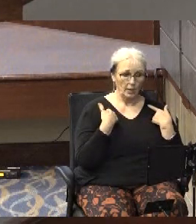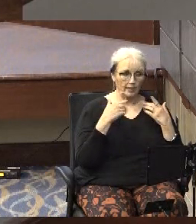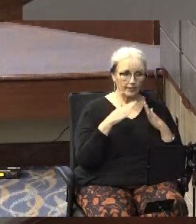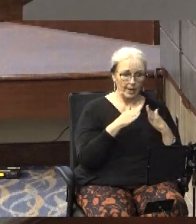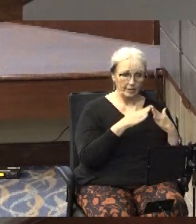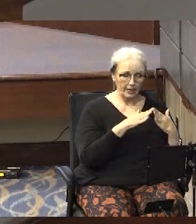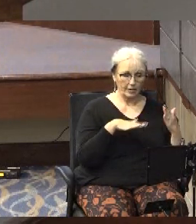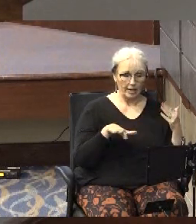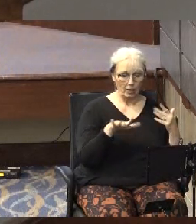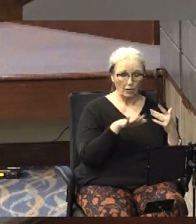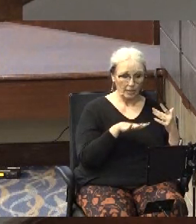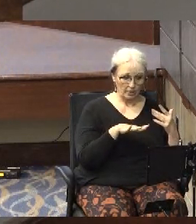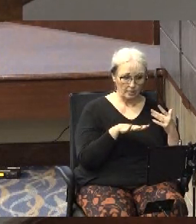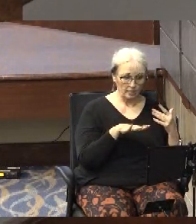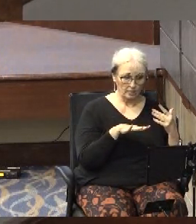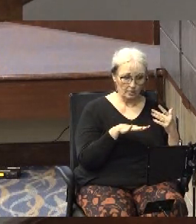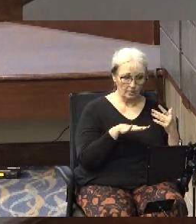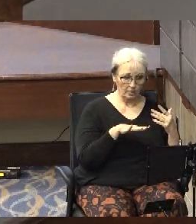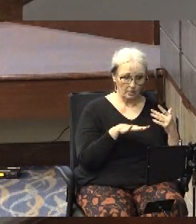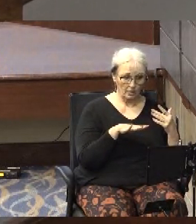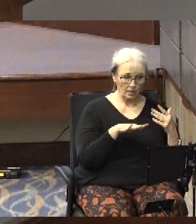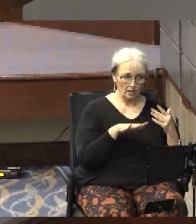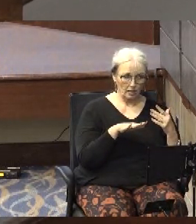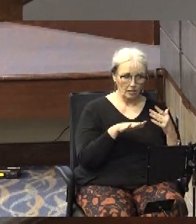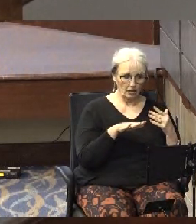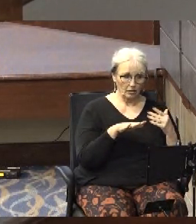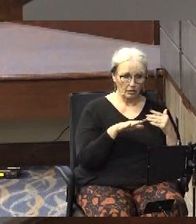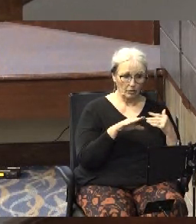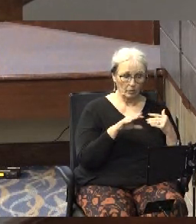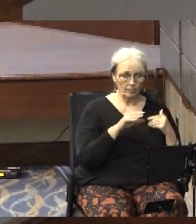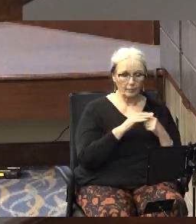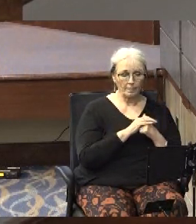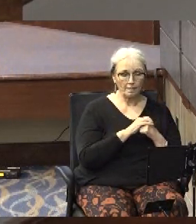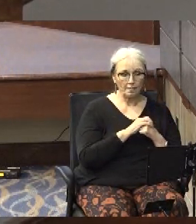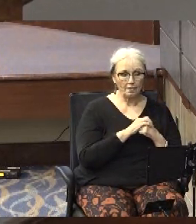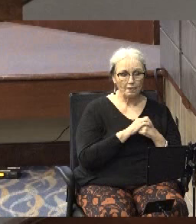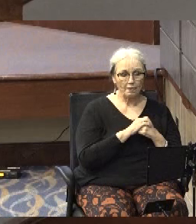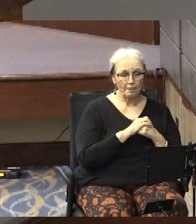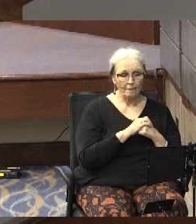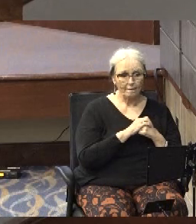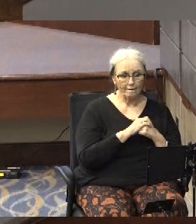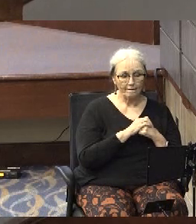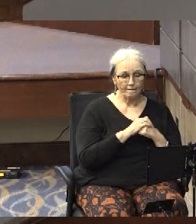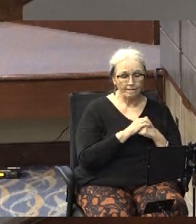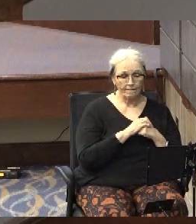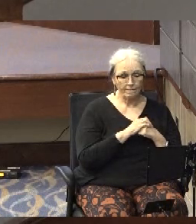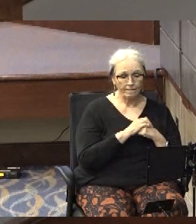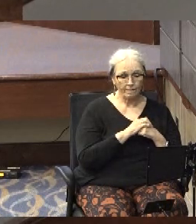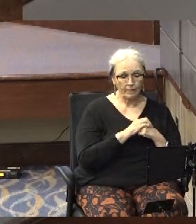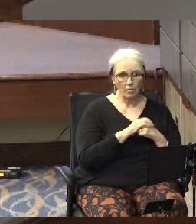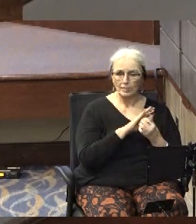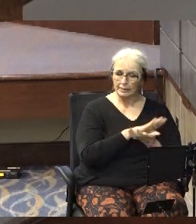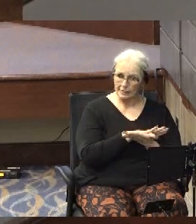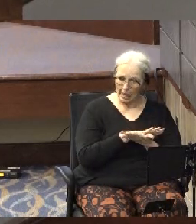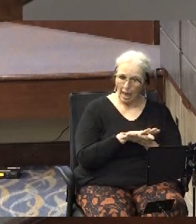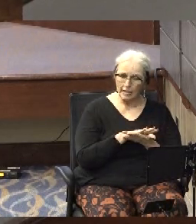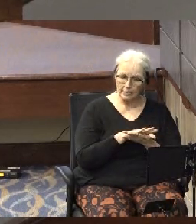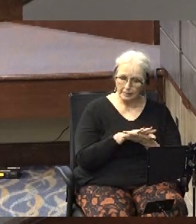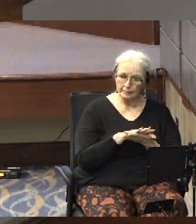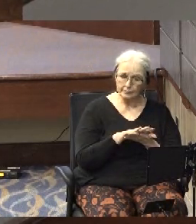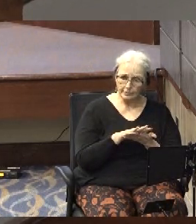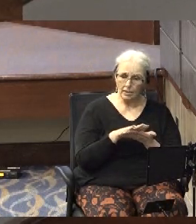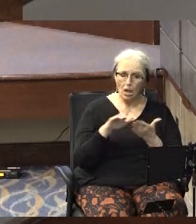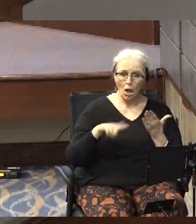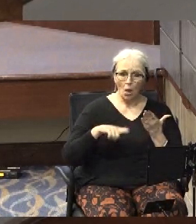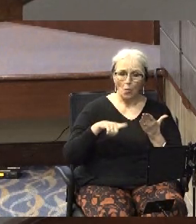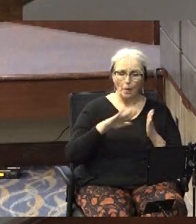downtown area in a little community called Rainy Street. And it was a nice little lower middle